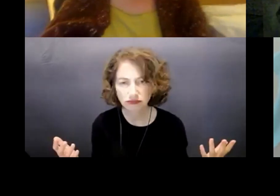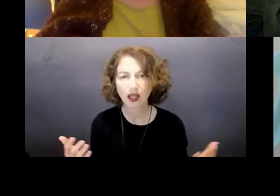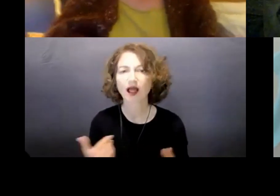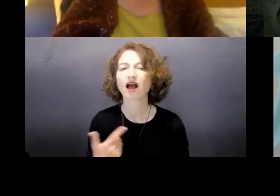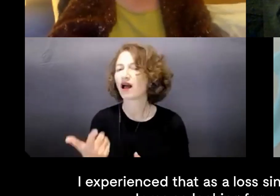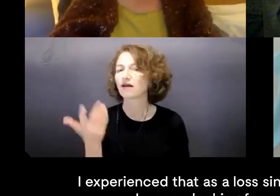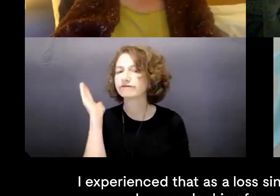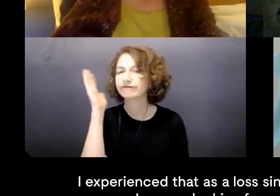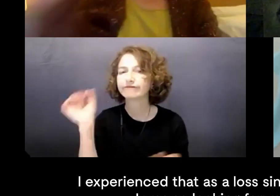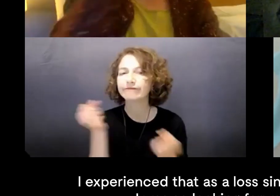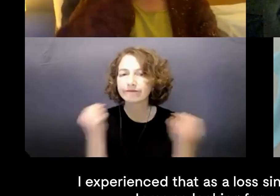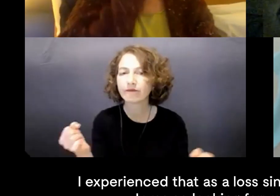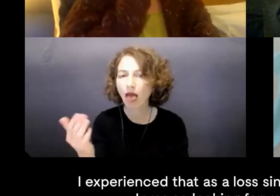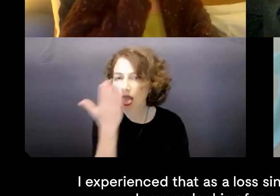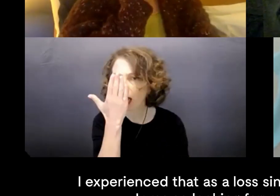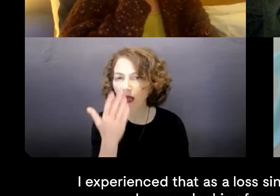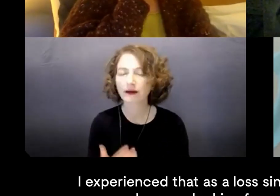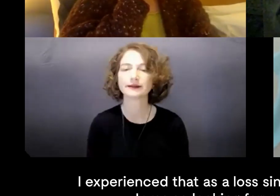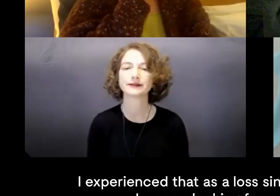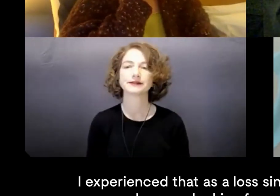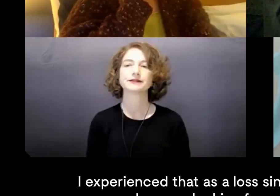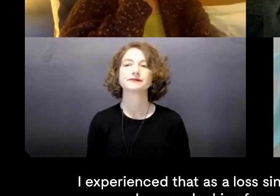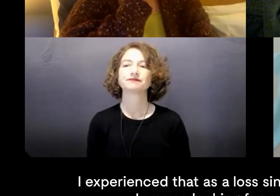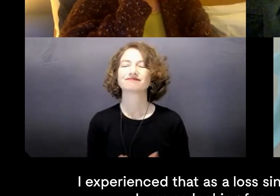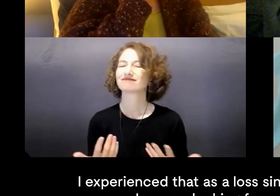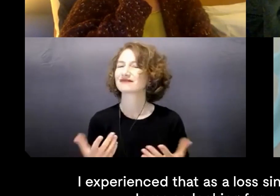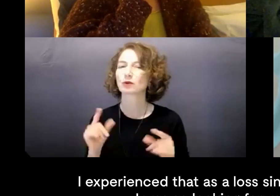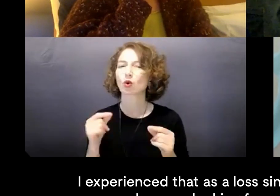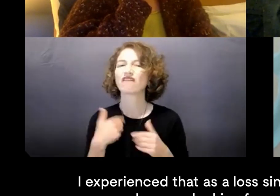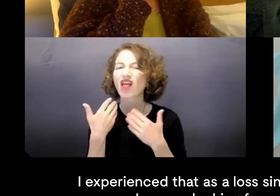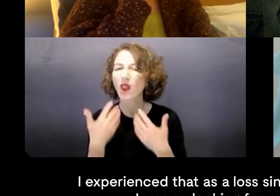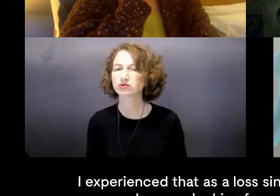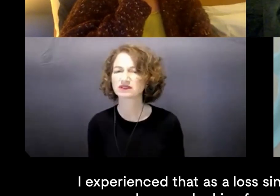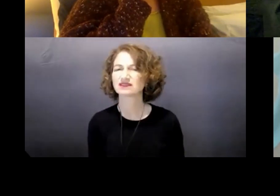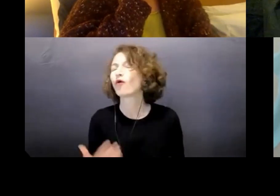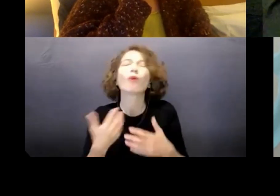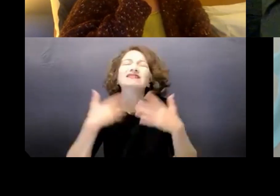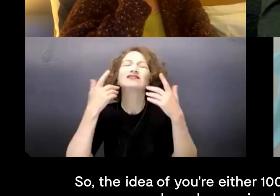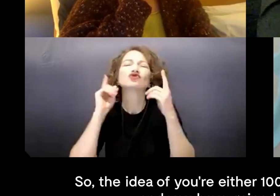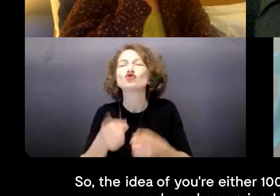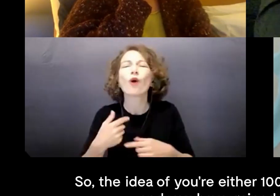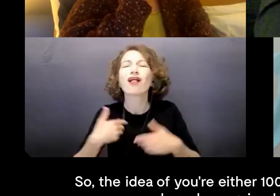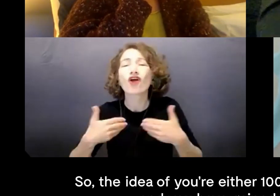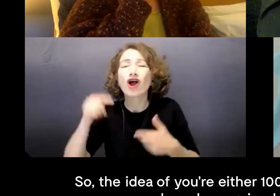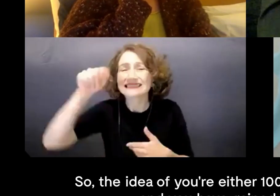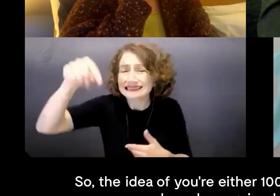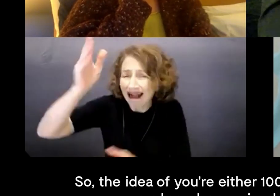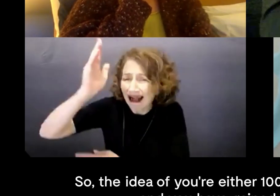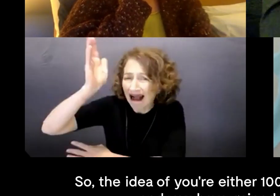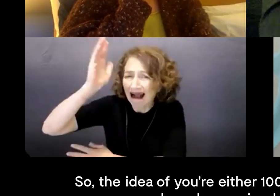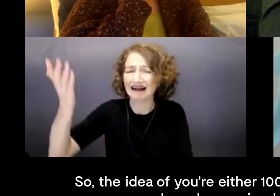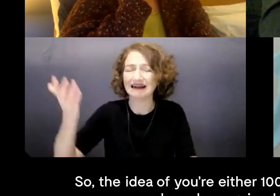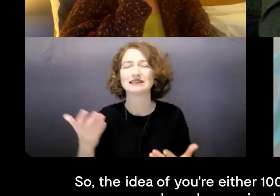keynote, I experienced that as a loss, since it was something I was so looking forward to doing. So the